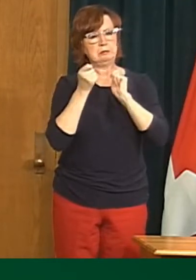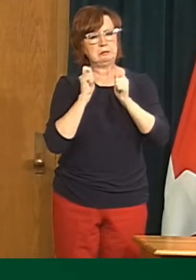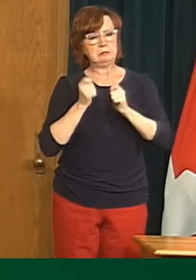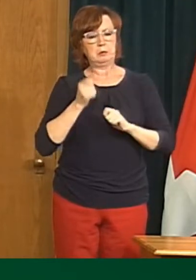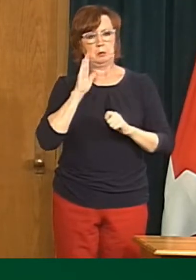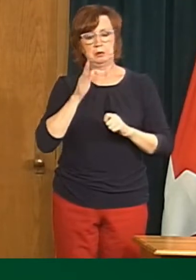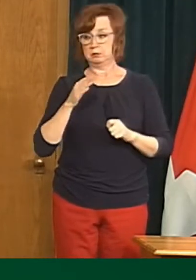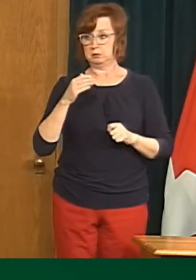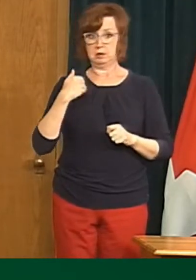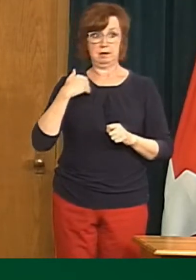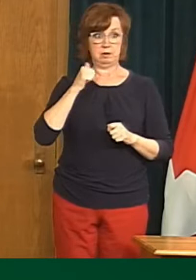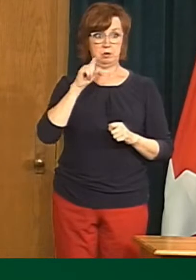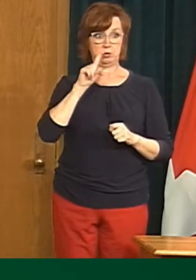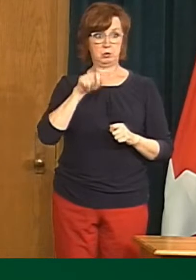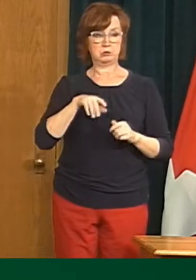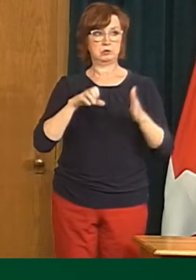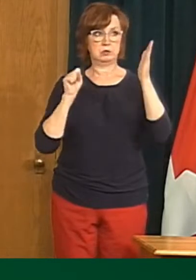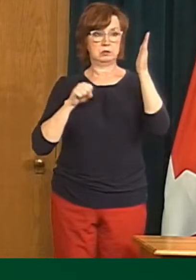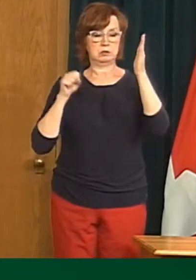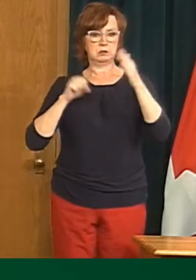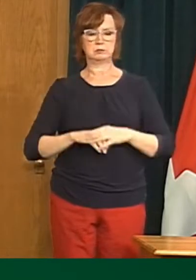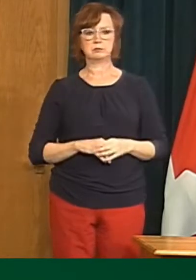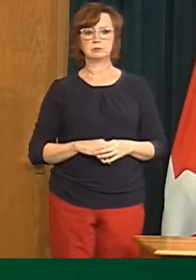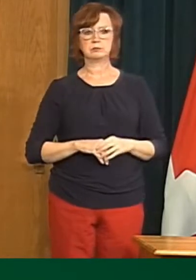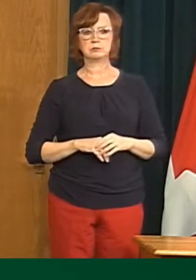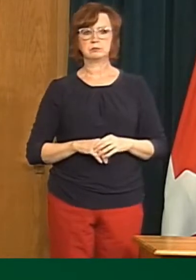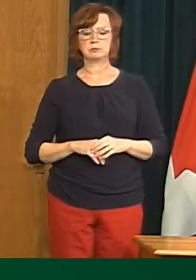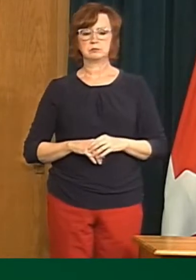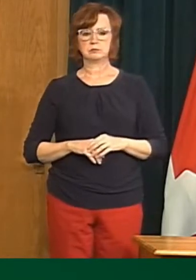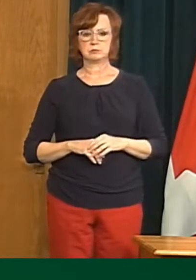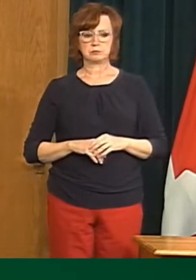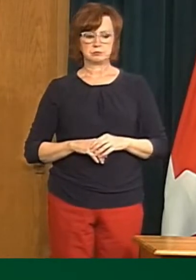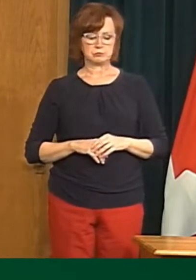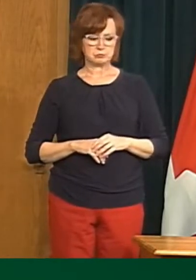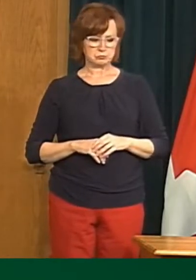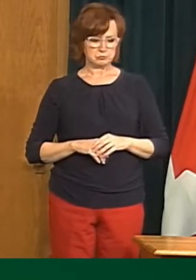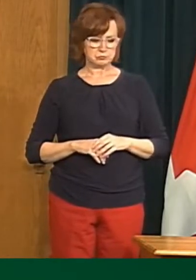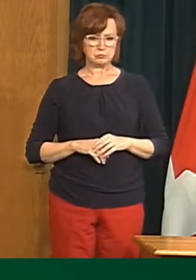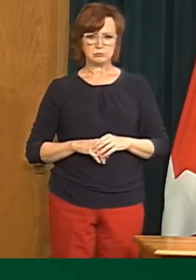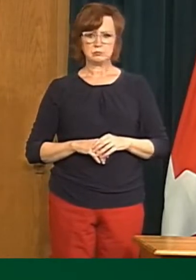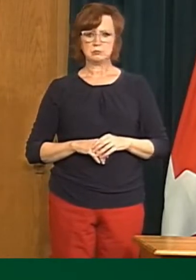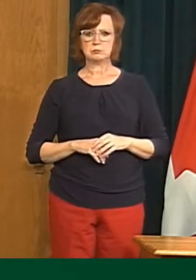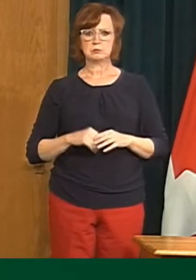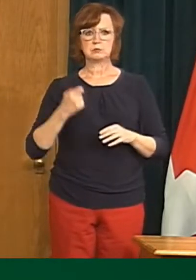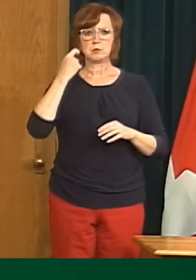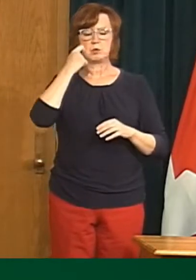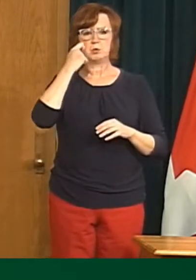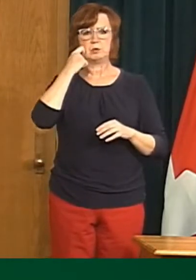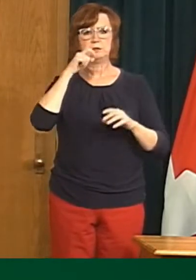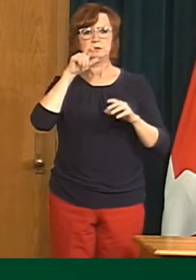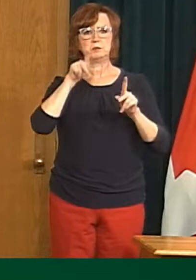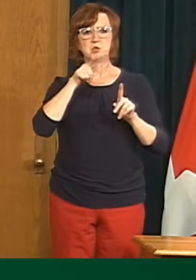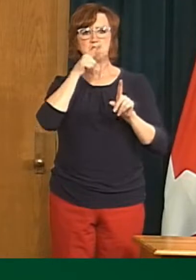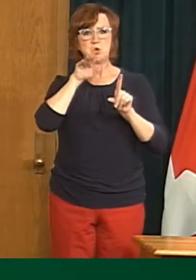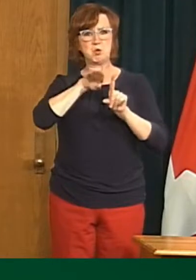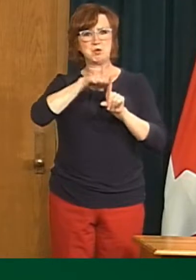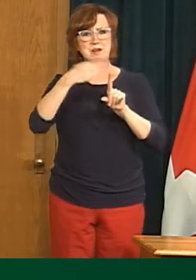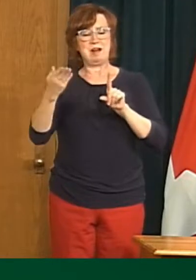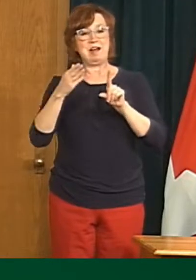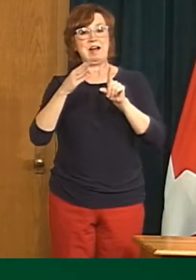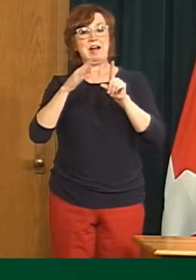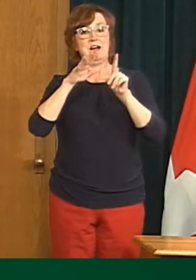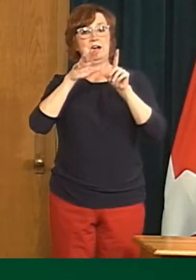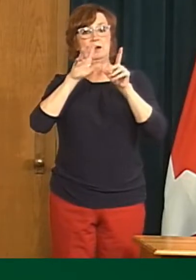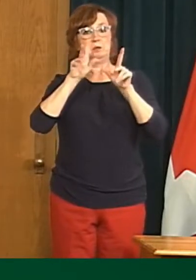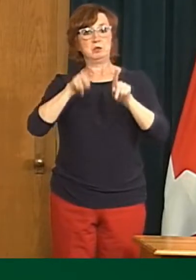bit of confusion right now over the age of the 8th person who's died of COVID-19 in this province.